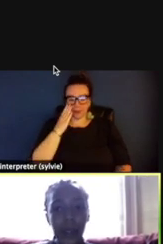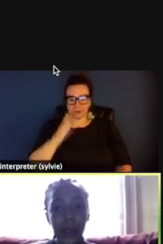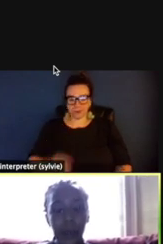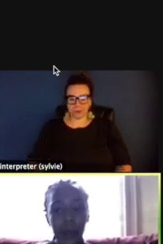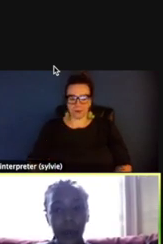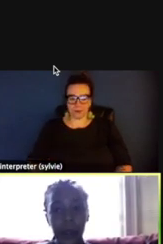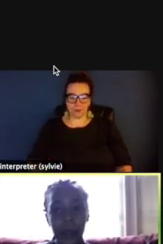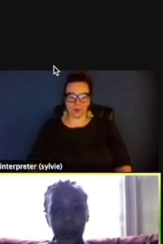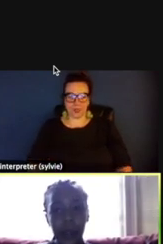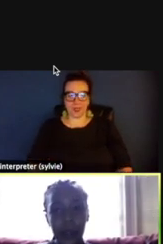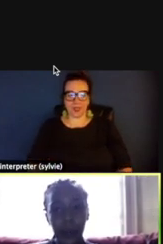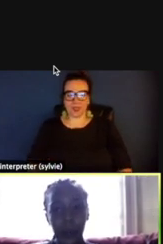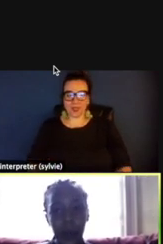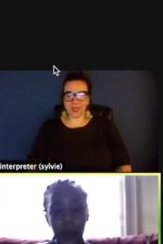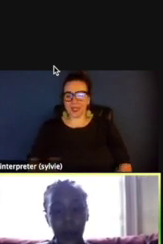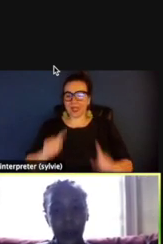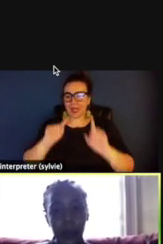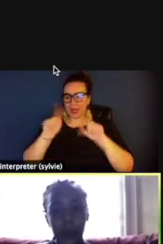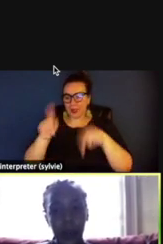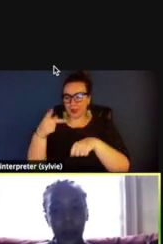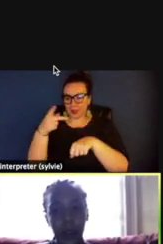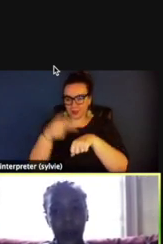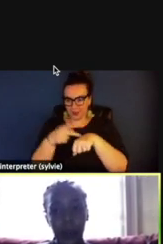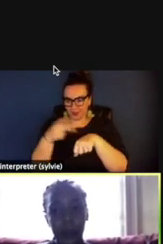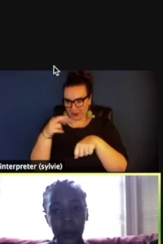I went to Puerto Rico as well.